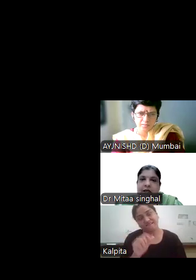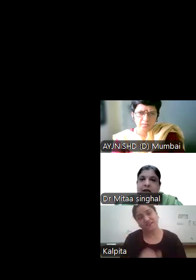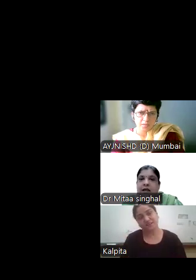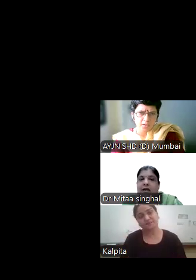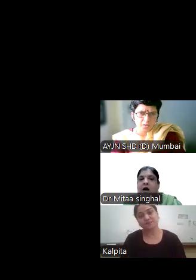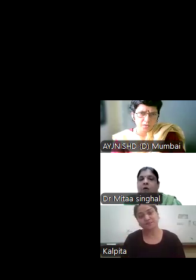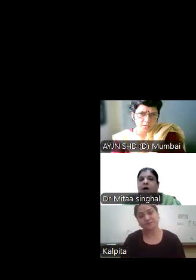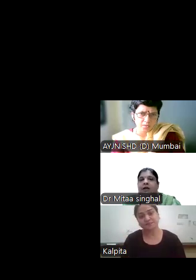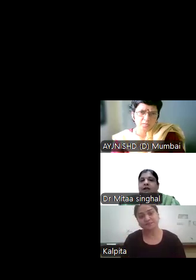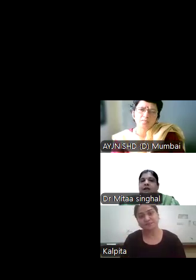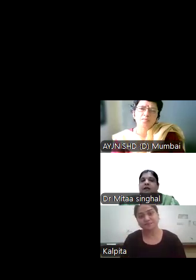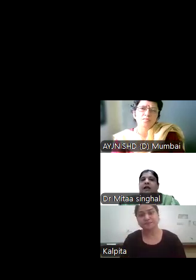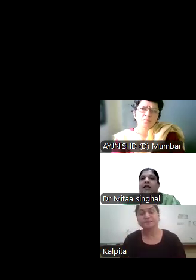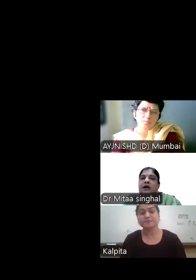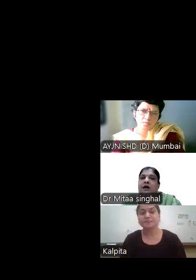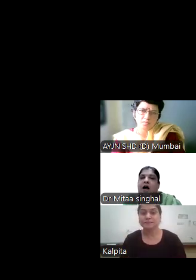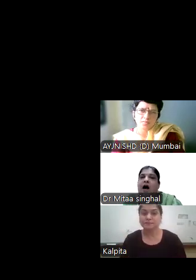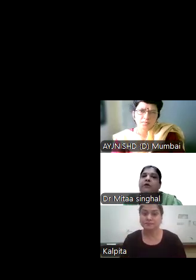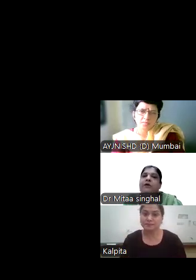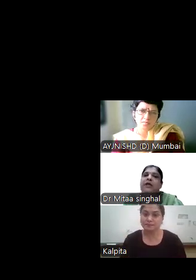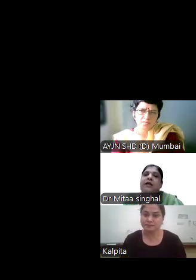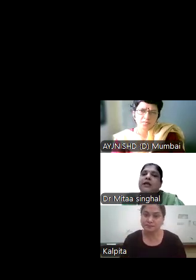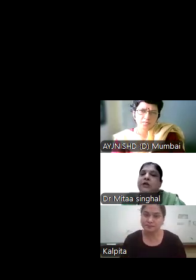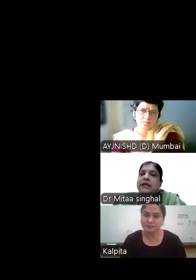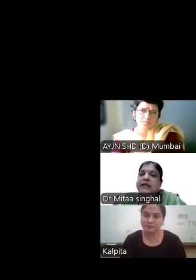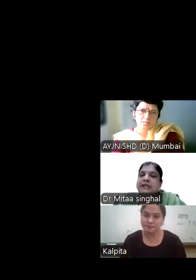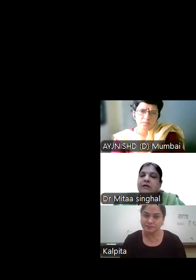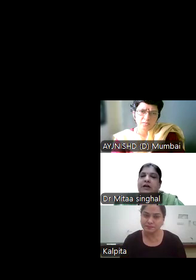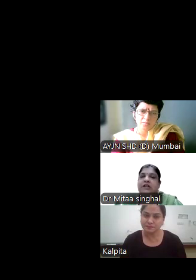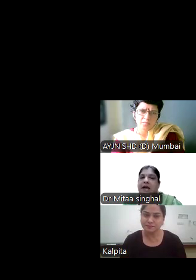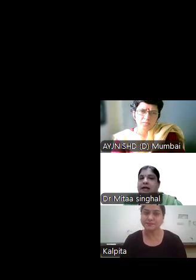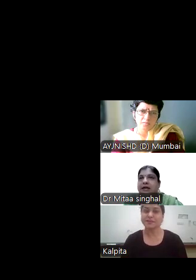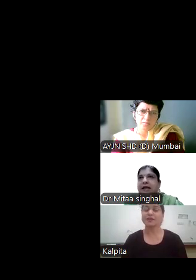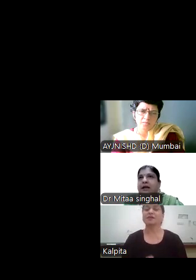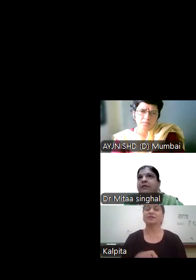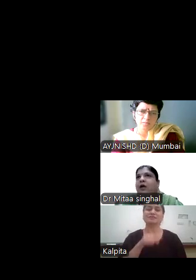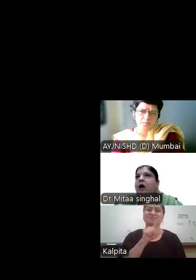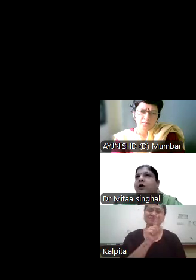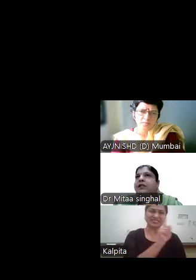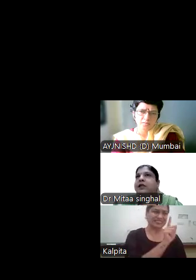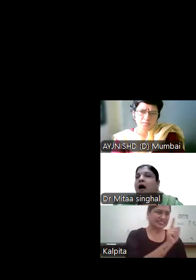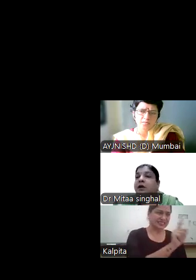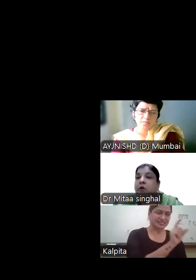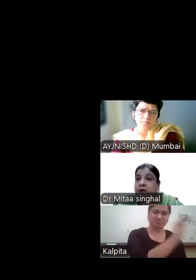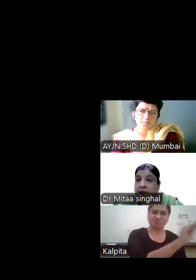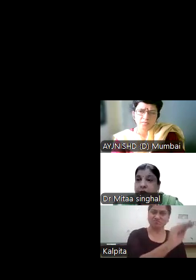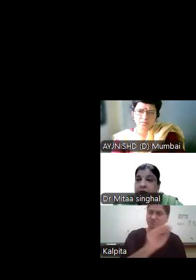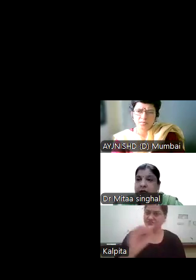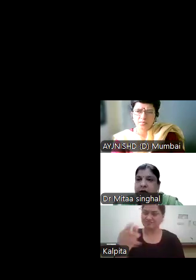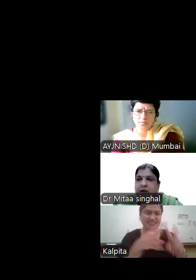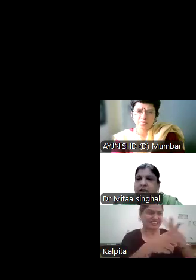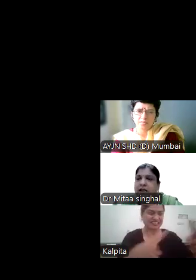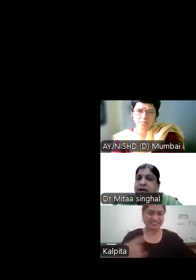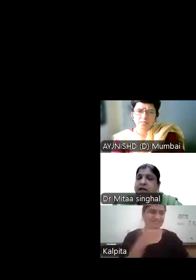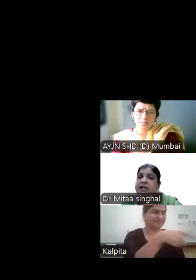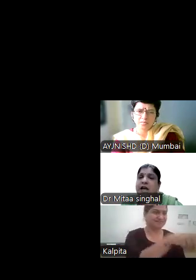difficulties. Now, what is the, how do we meet the unique needs of each child? Like, how do we start working with the